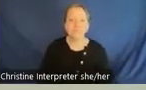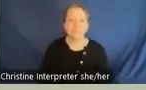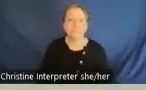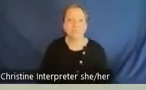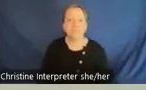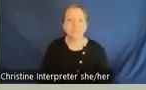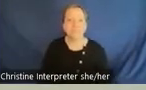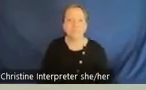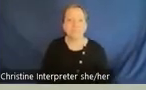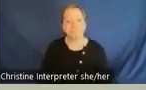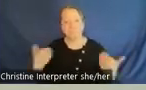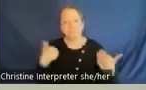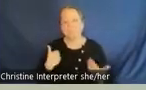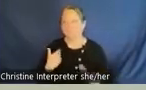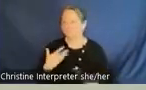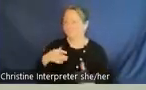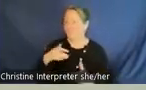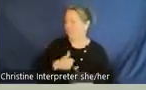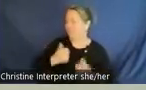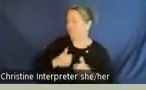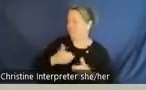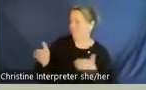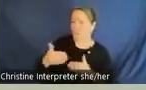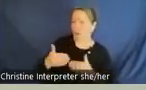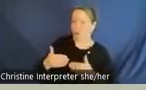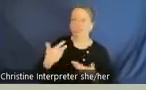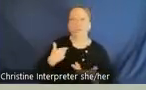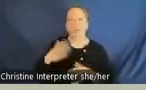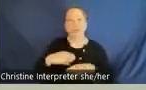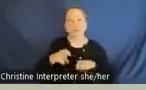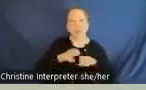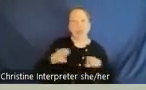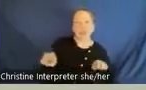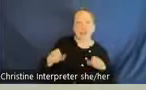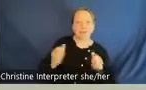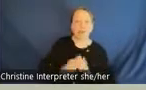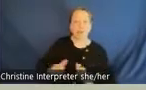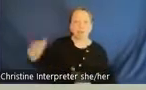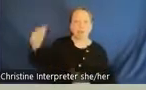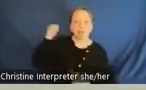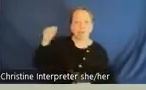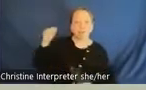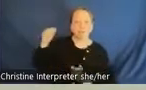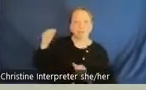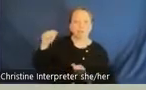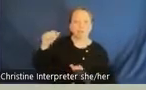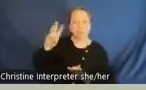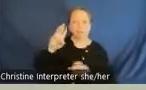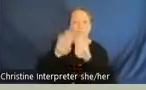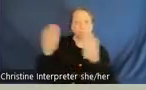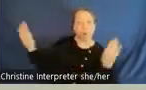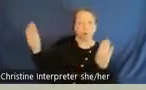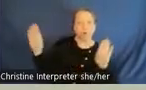And I'm in my living room right now. So I'm sitting in a gray couch and I have the wall with a curtain behind me. It's kind of green.